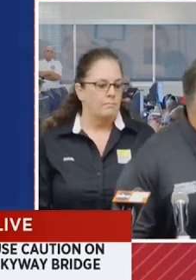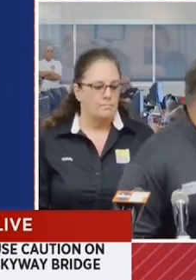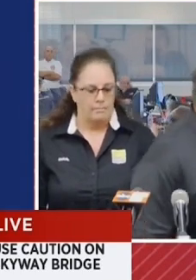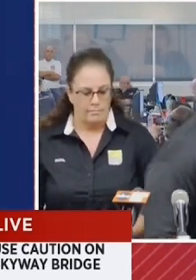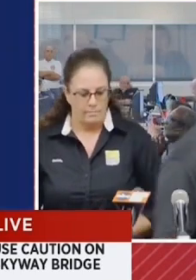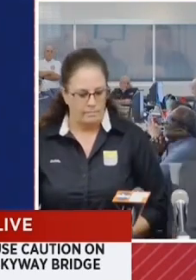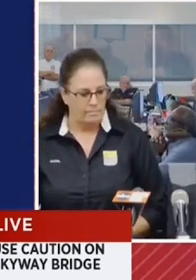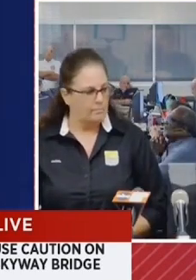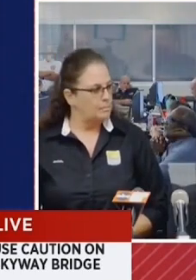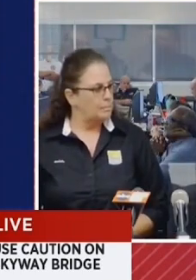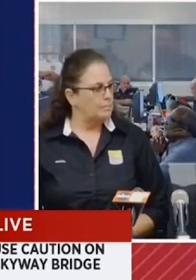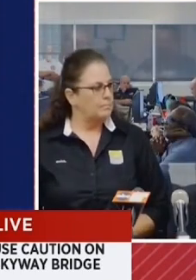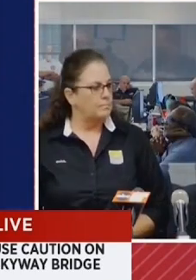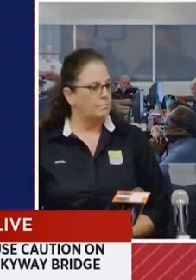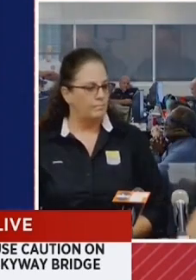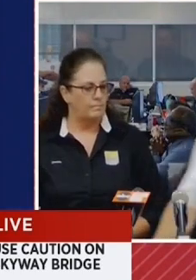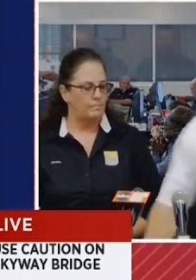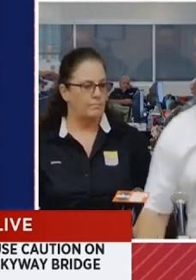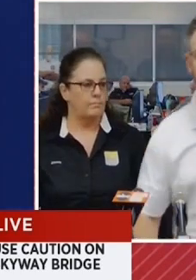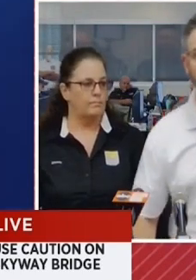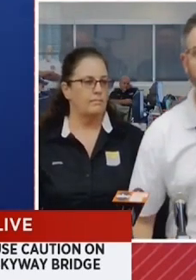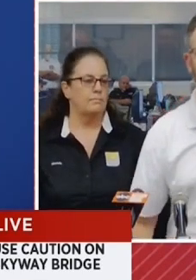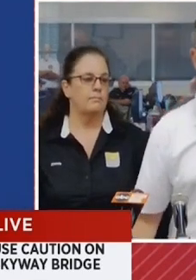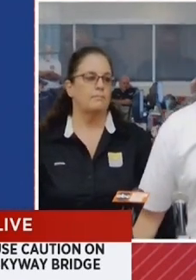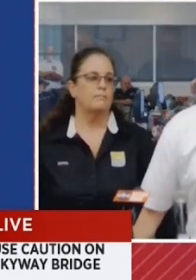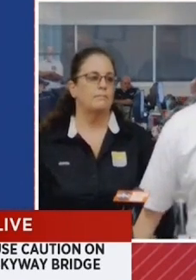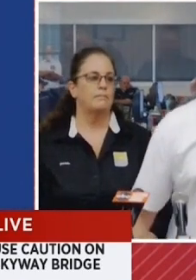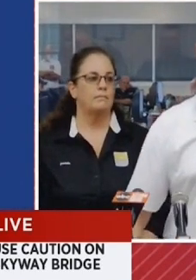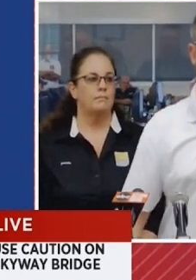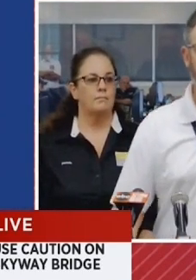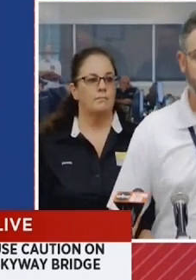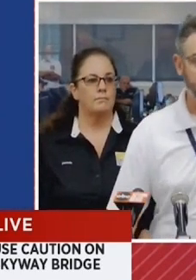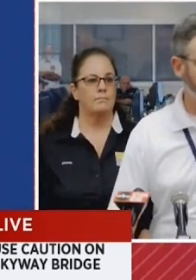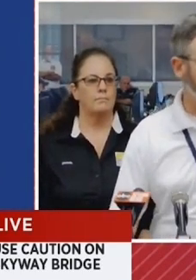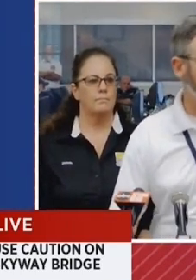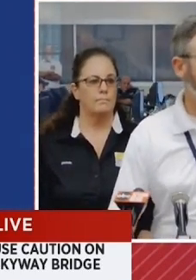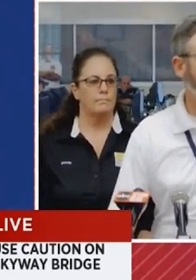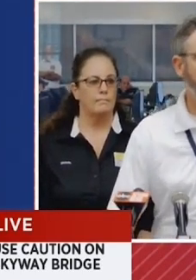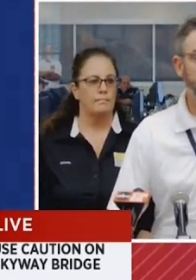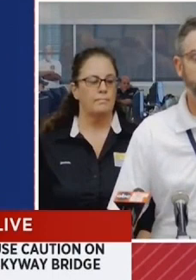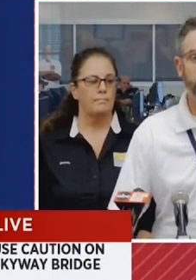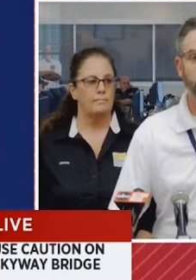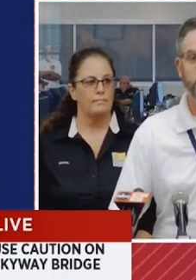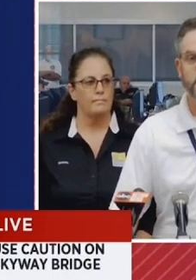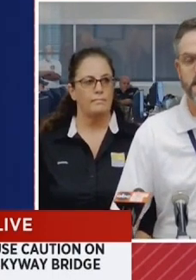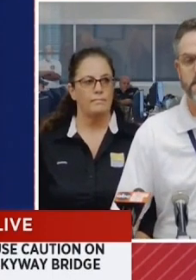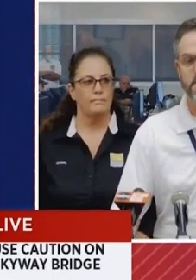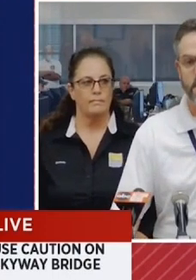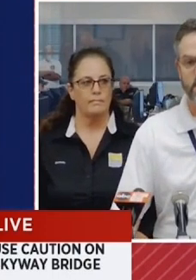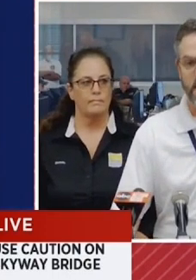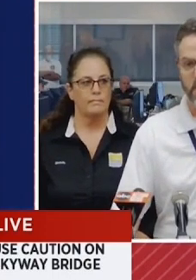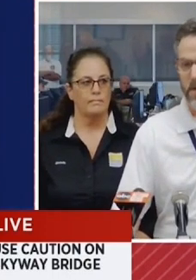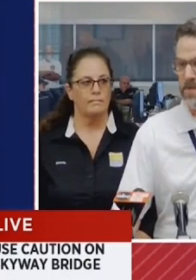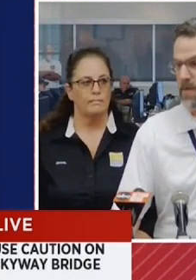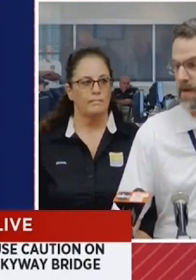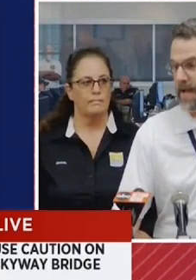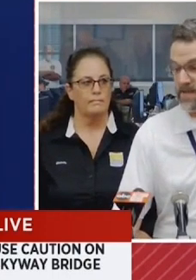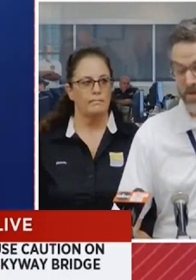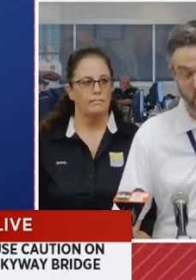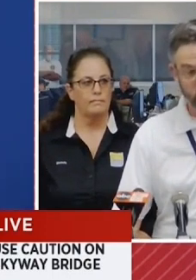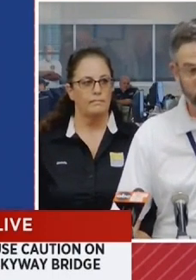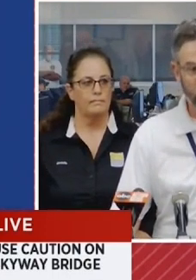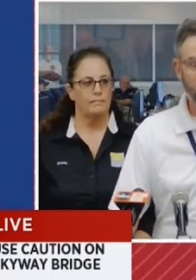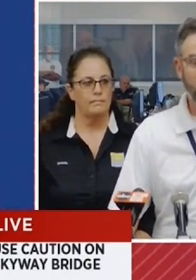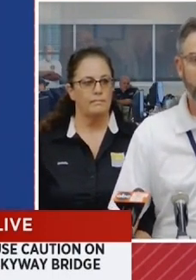Hawkins. Thank you, sir. Good afternoon. Brian Hawkins, County Commissioner, District 2. The majority of the mandatory evacuations are in